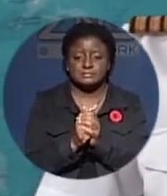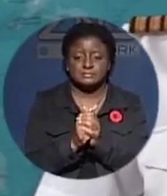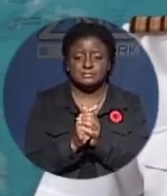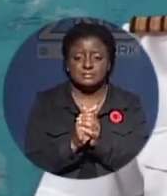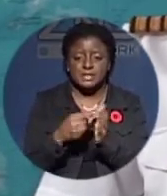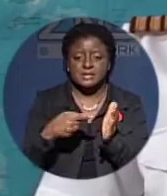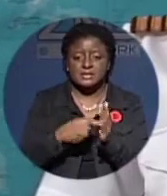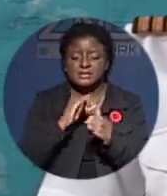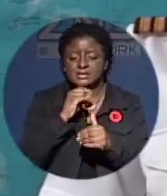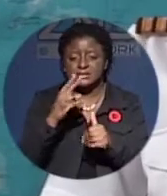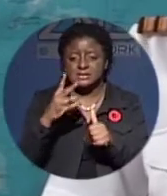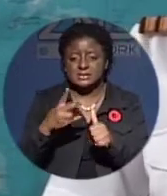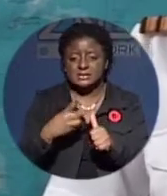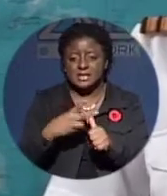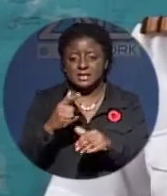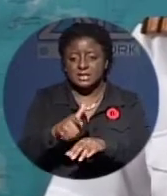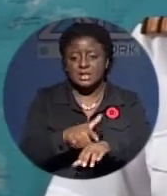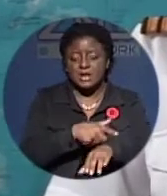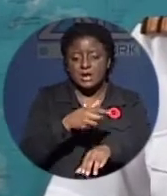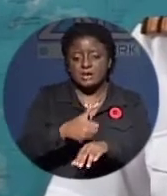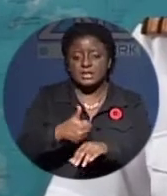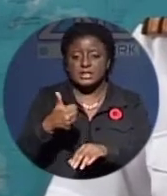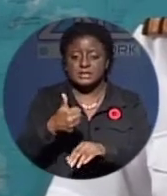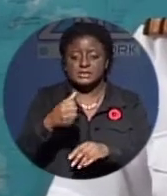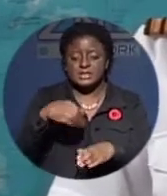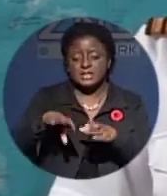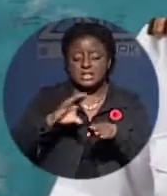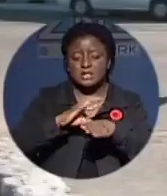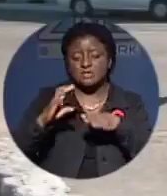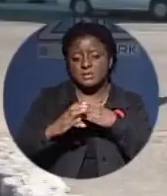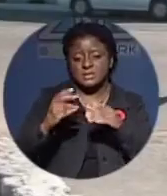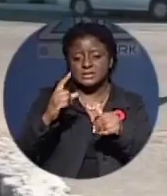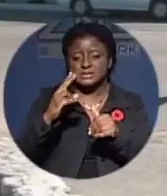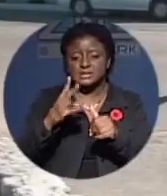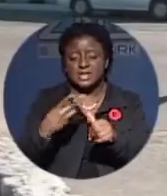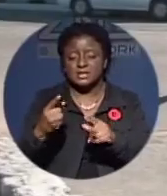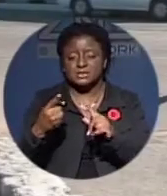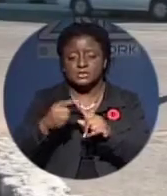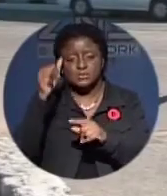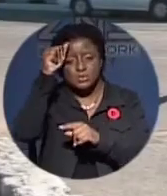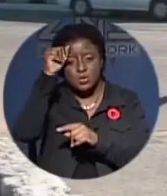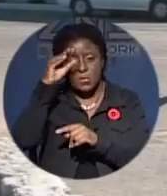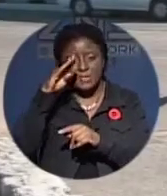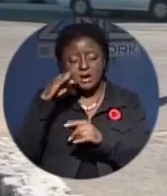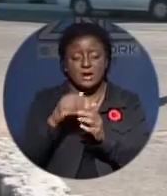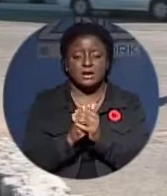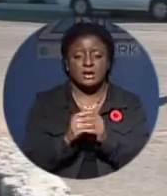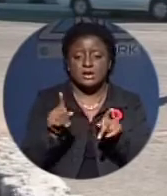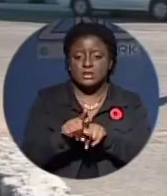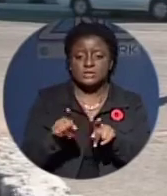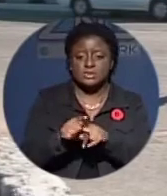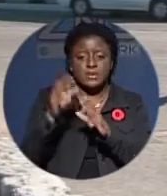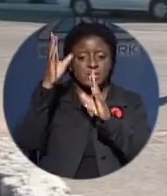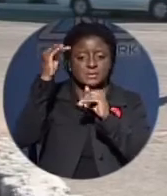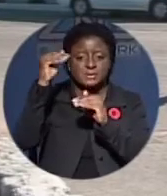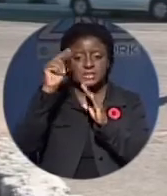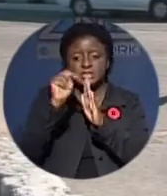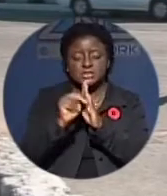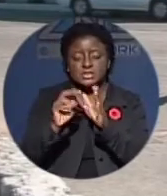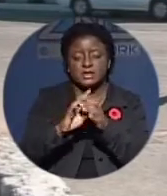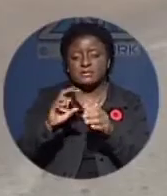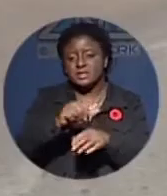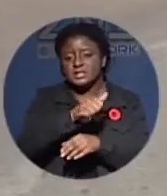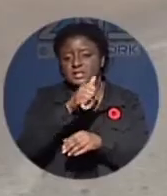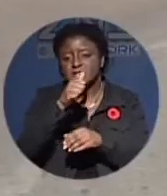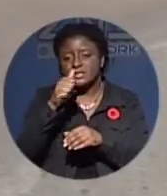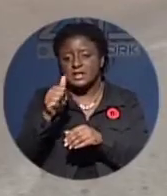second longest in the Caribbean region, second to Cuba. Additionally, there is the expectation of another satellite base